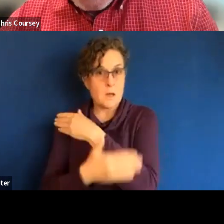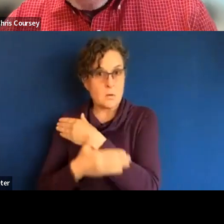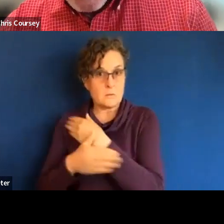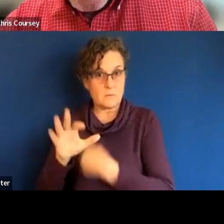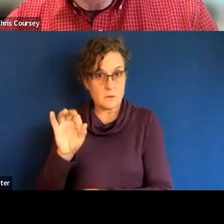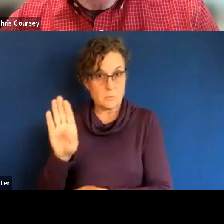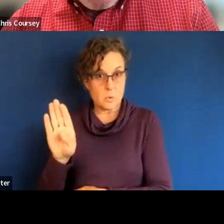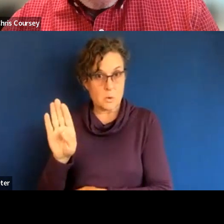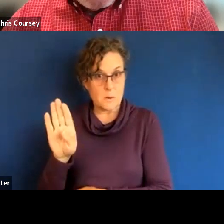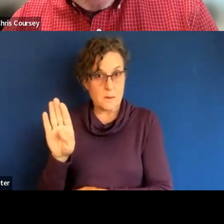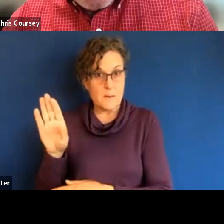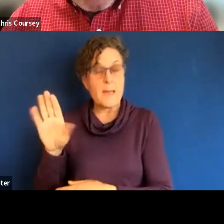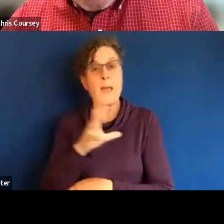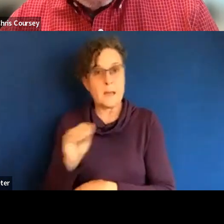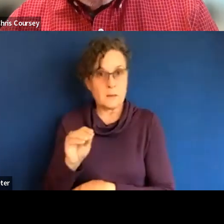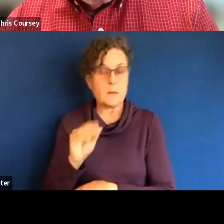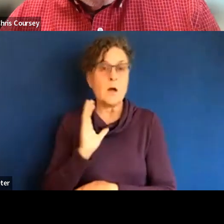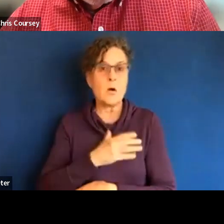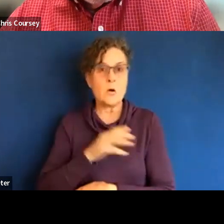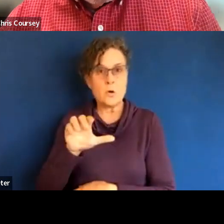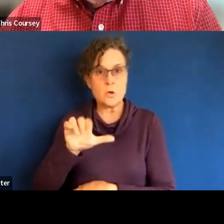YouTube channel.